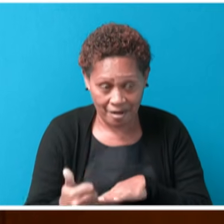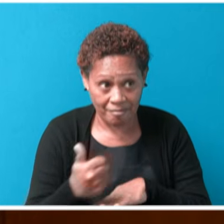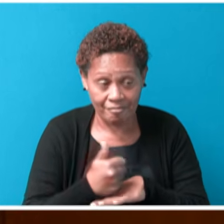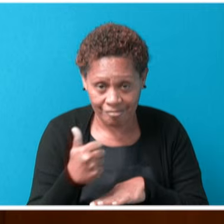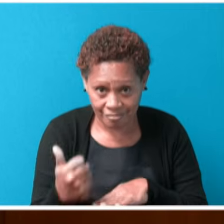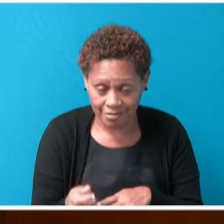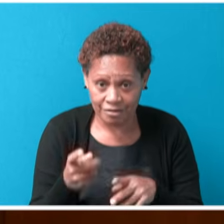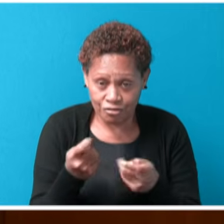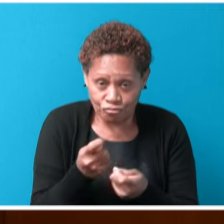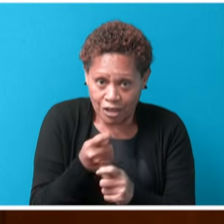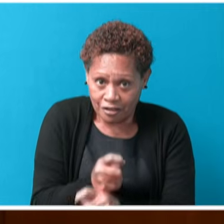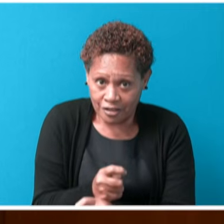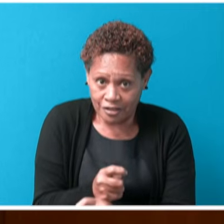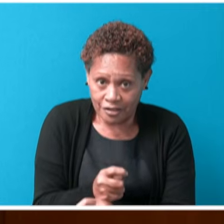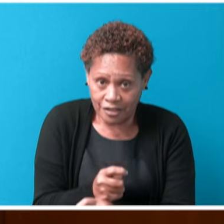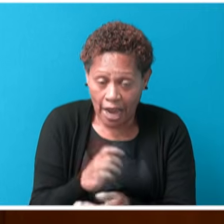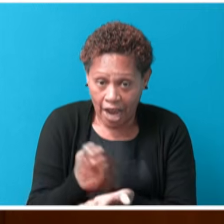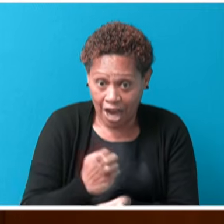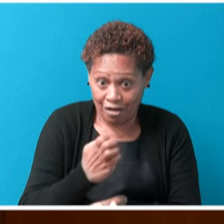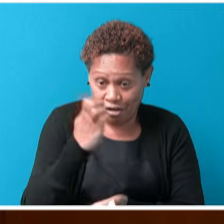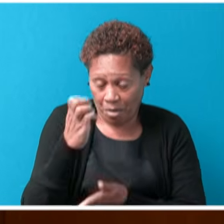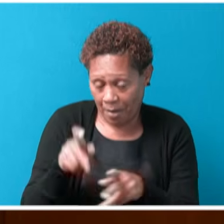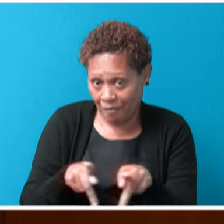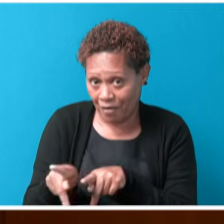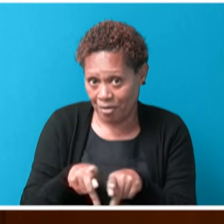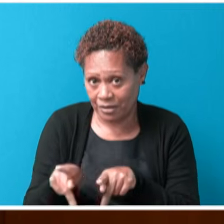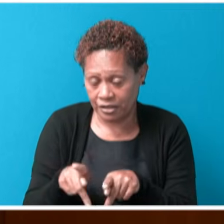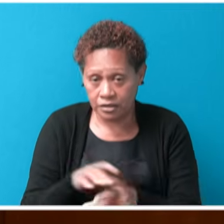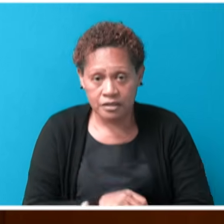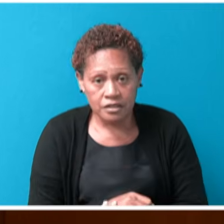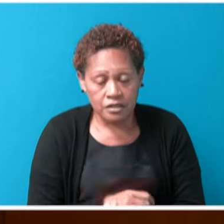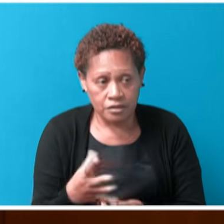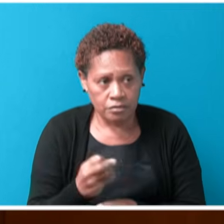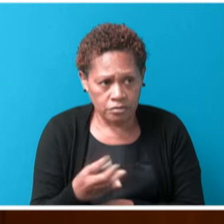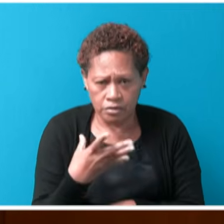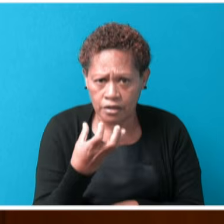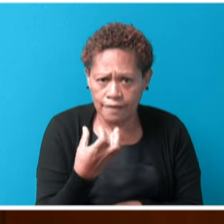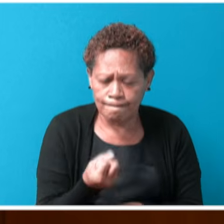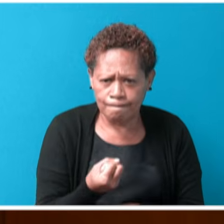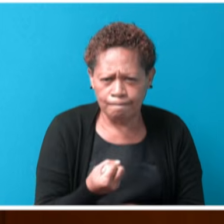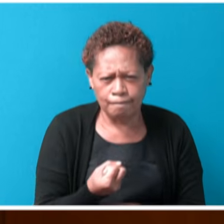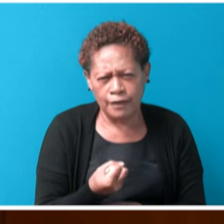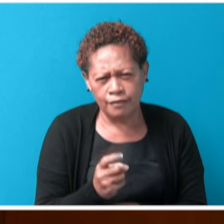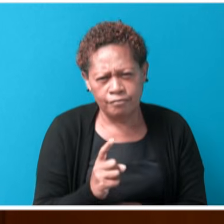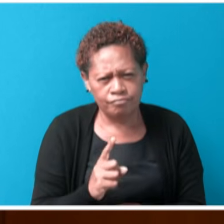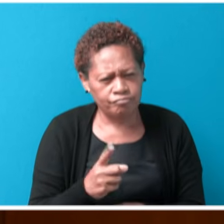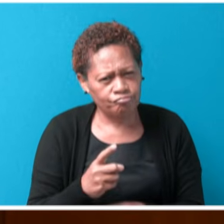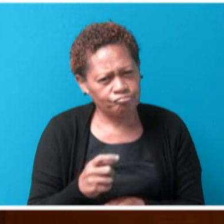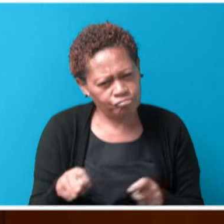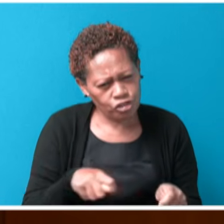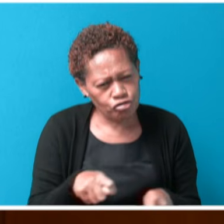economic performance. While Fiji has maintained a steady growth trajectory, our strategic